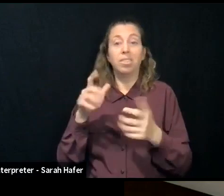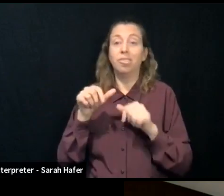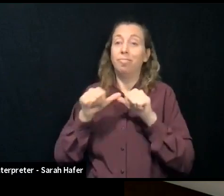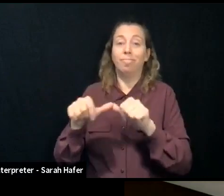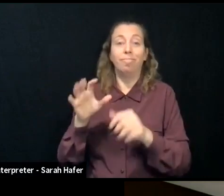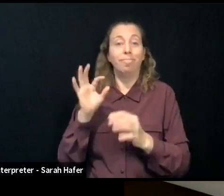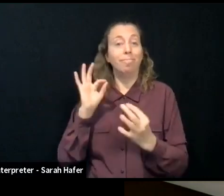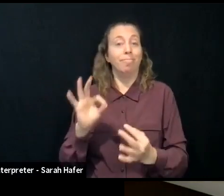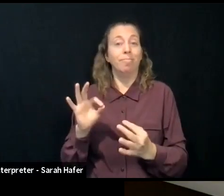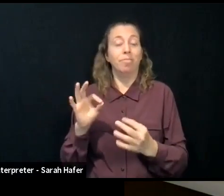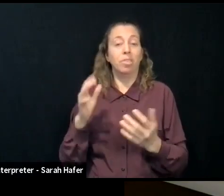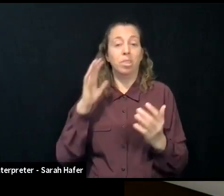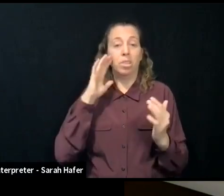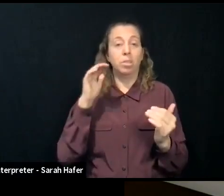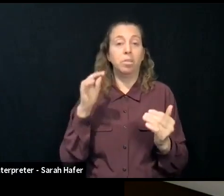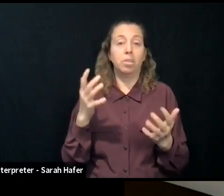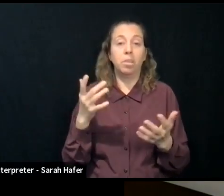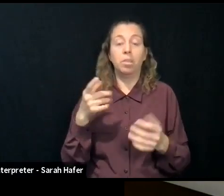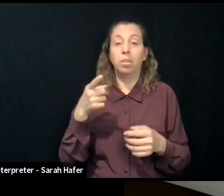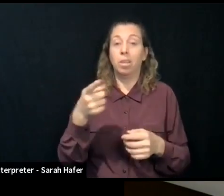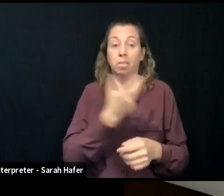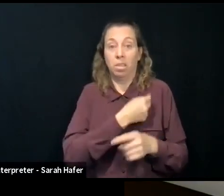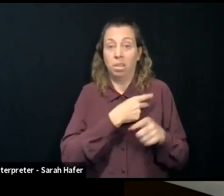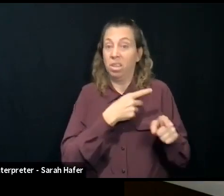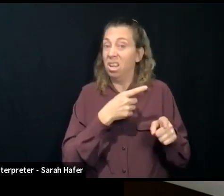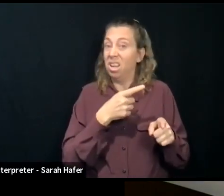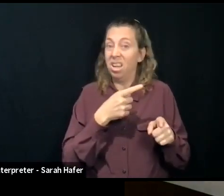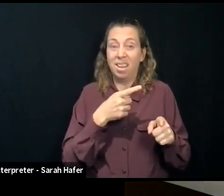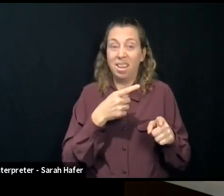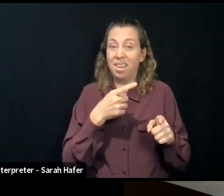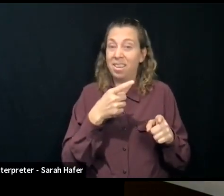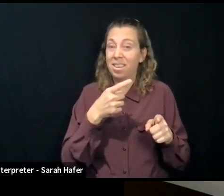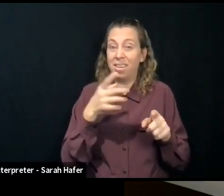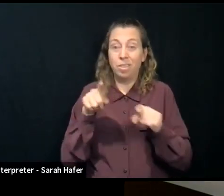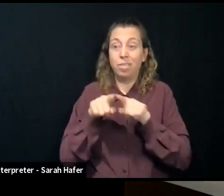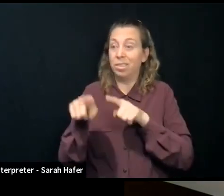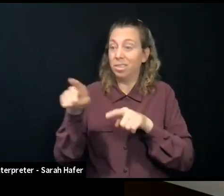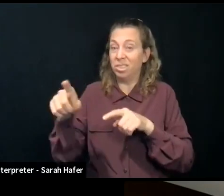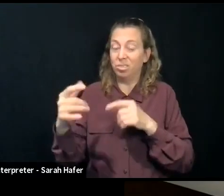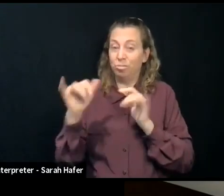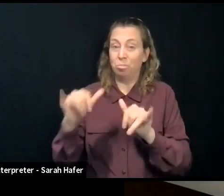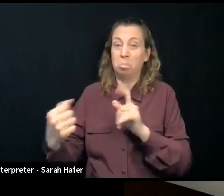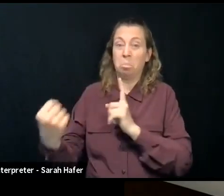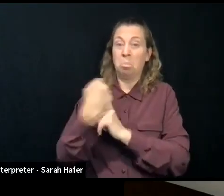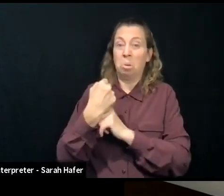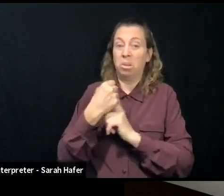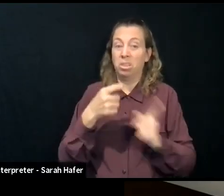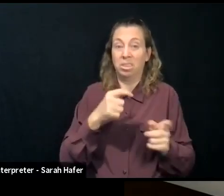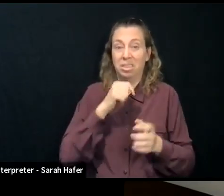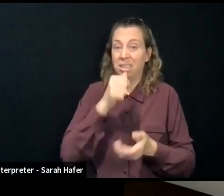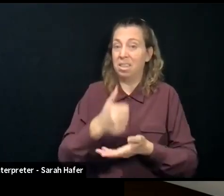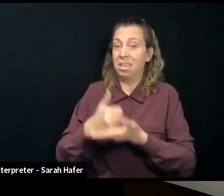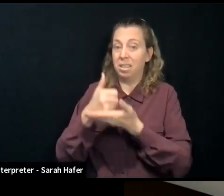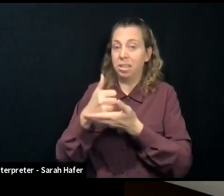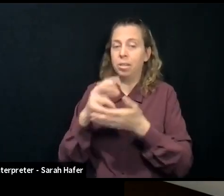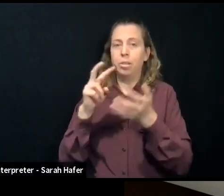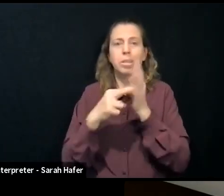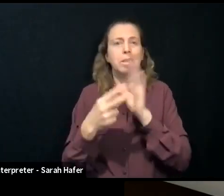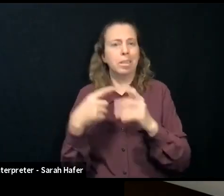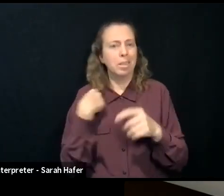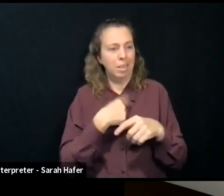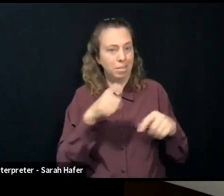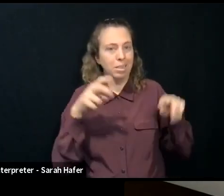fails to be effective against one of the variants, it is simply something that we would have to wait for to see and